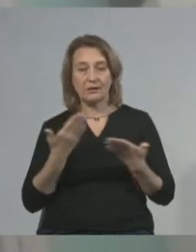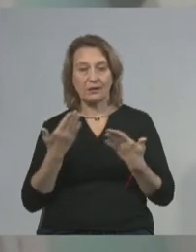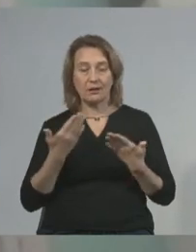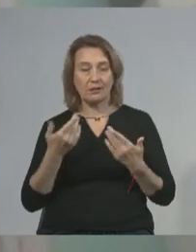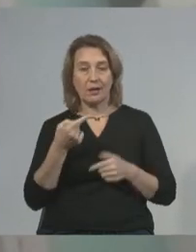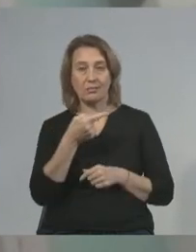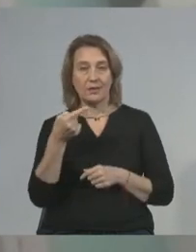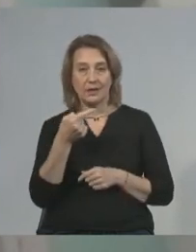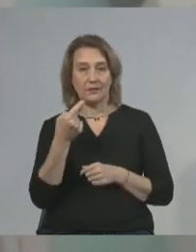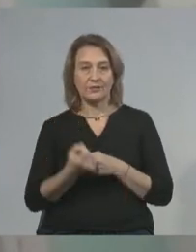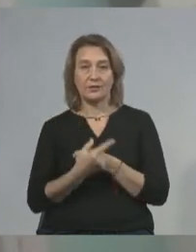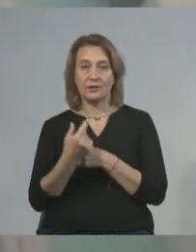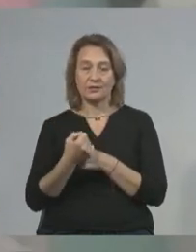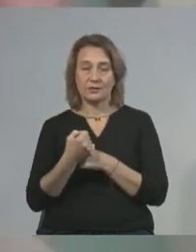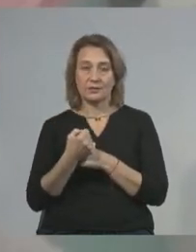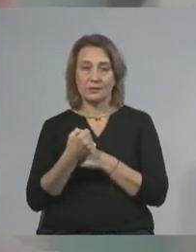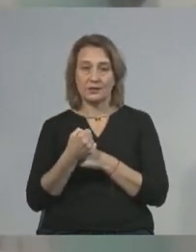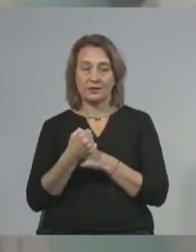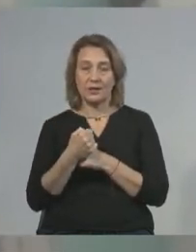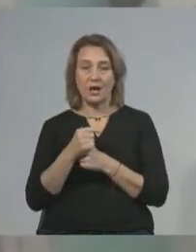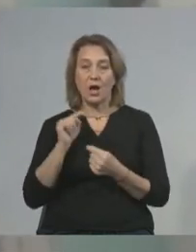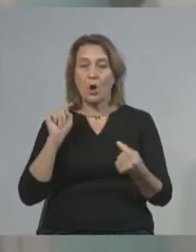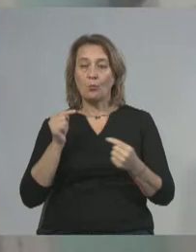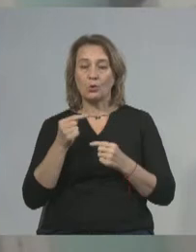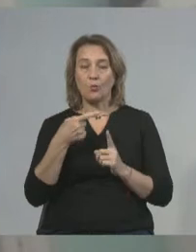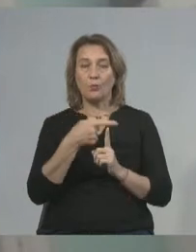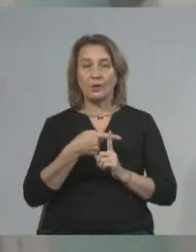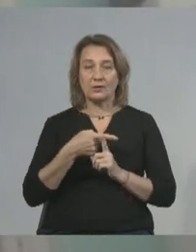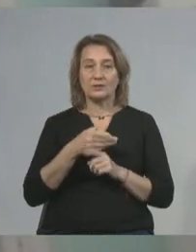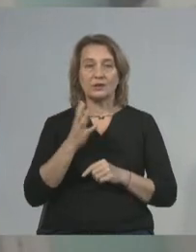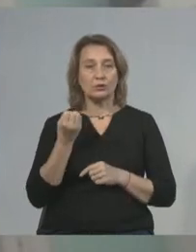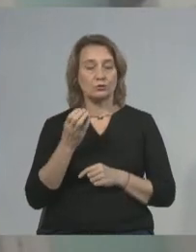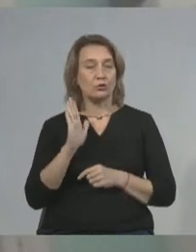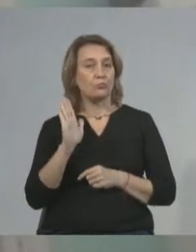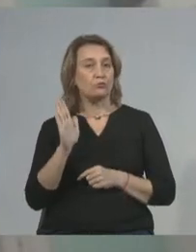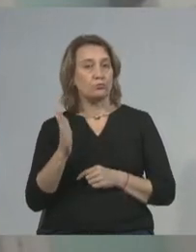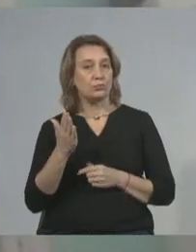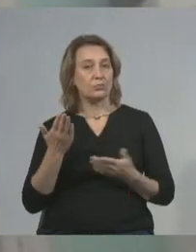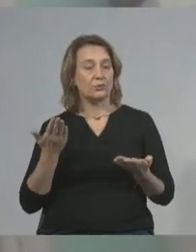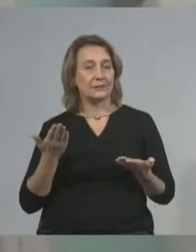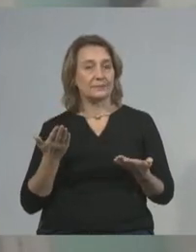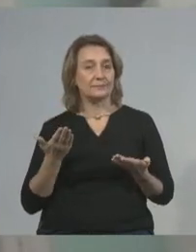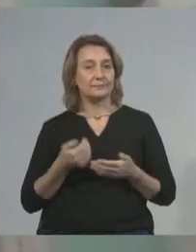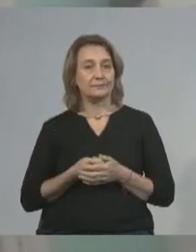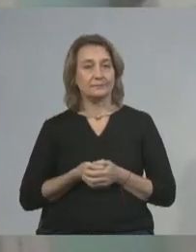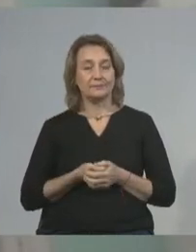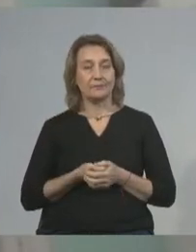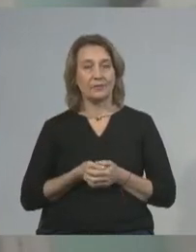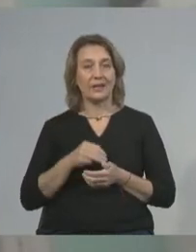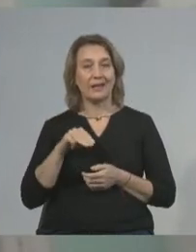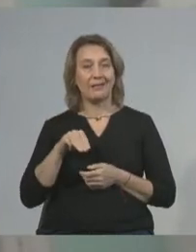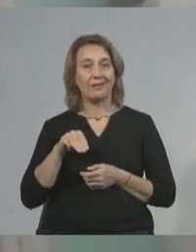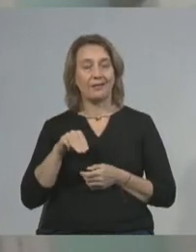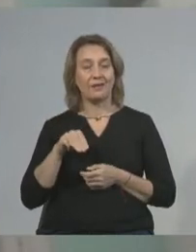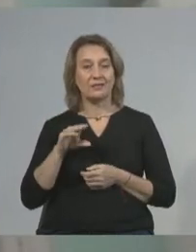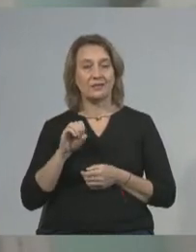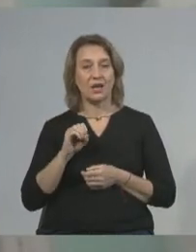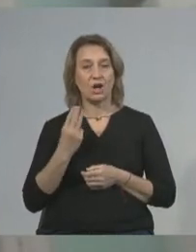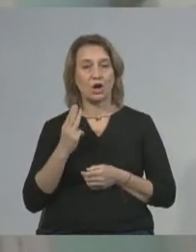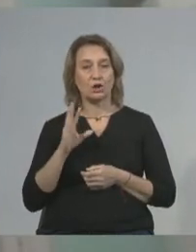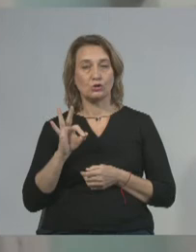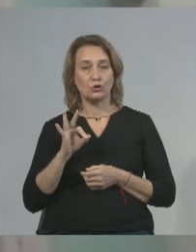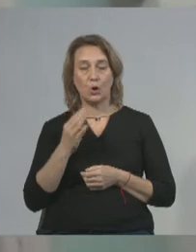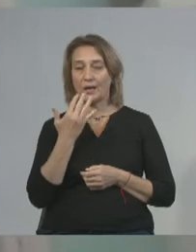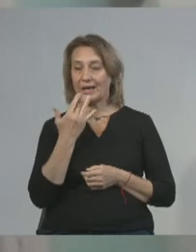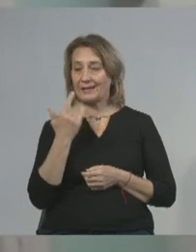i was sure that the one of the narratives that will be pushed quite quickly would be that foreign countries